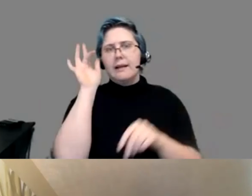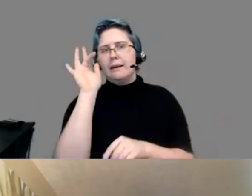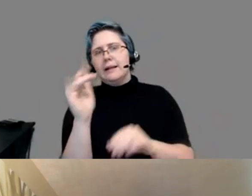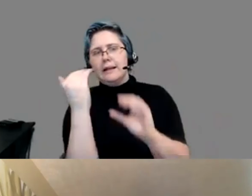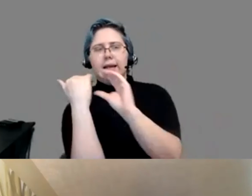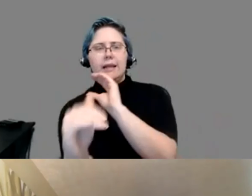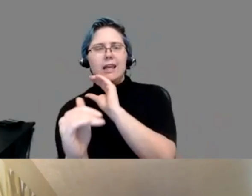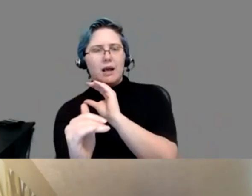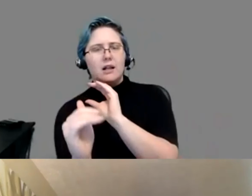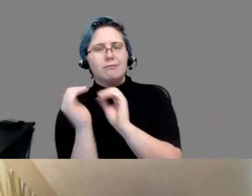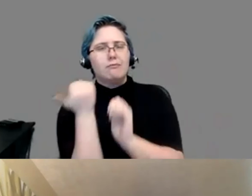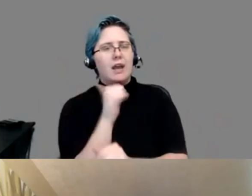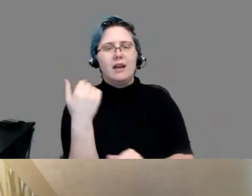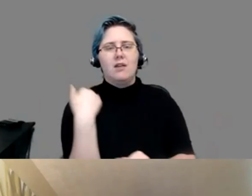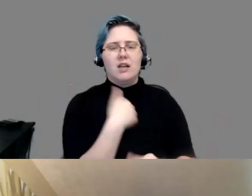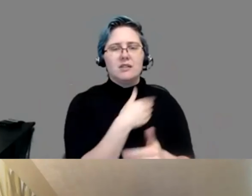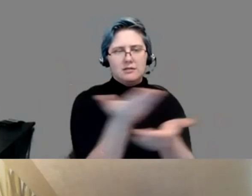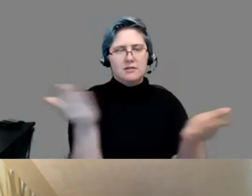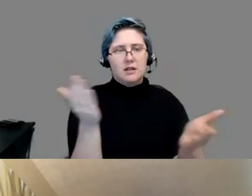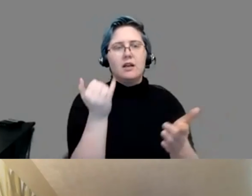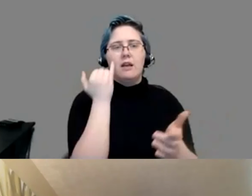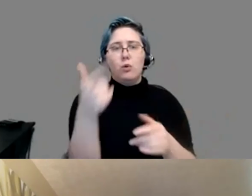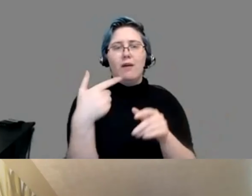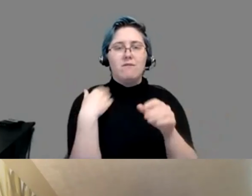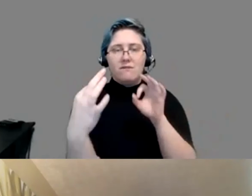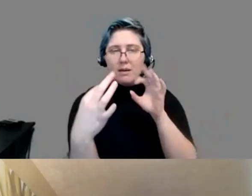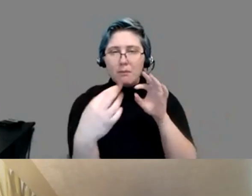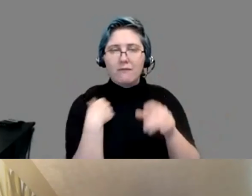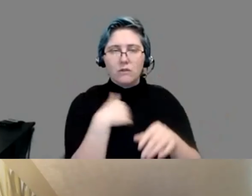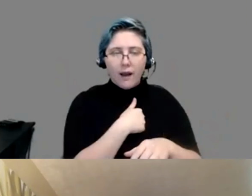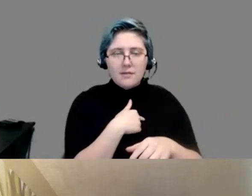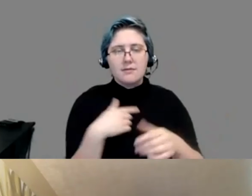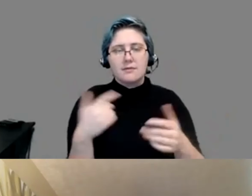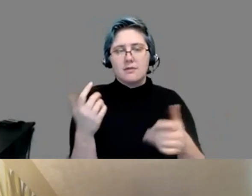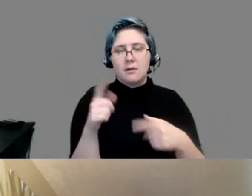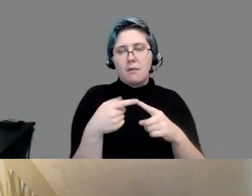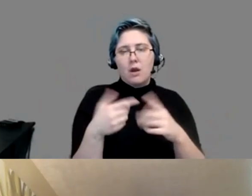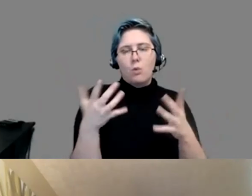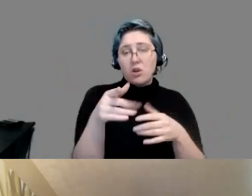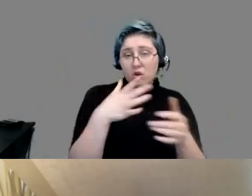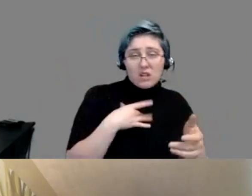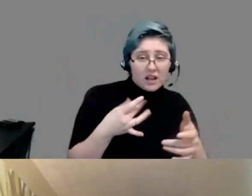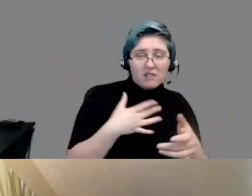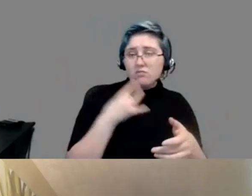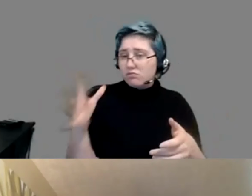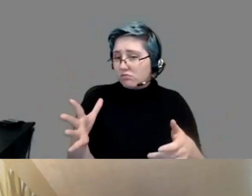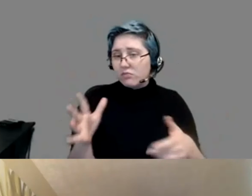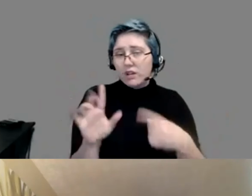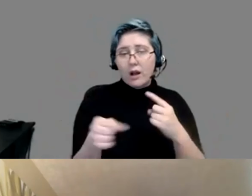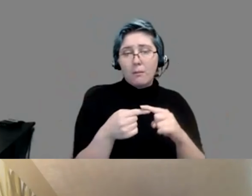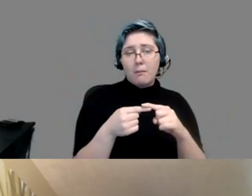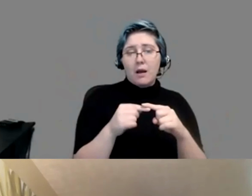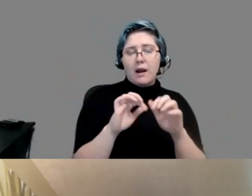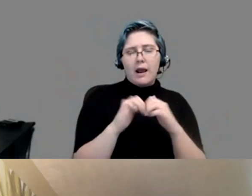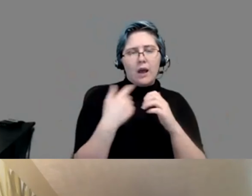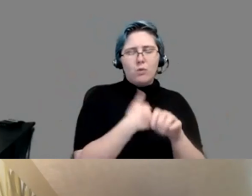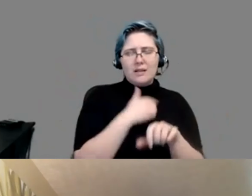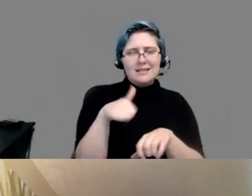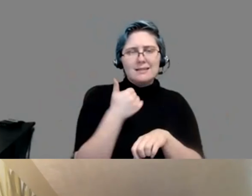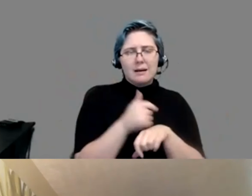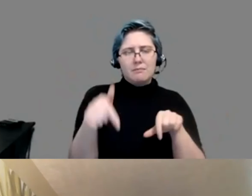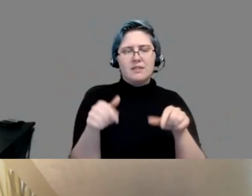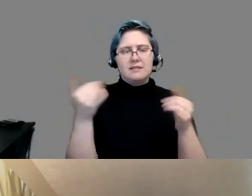email any of our tech ambassadors if you have feedback for us on what you liked and didn't like about the way that we organized this event